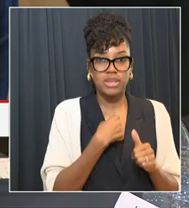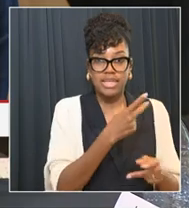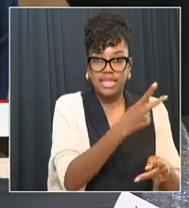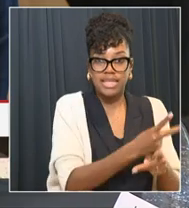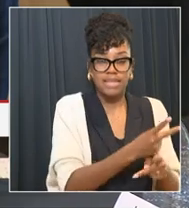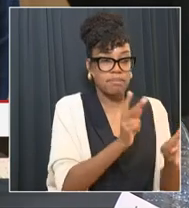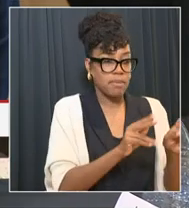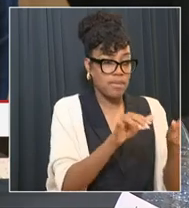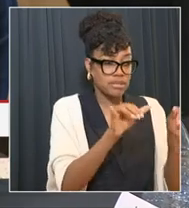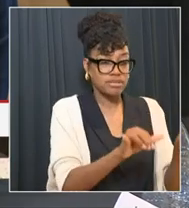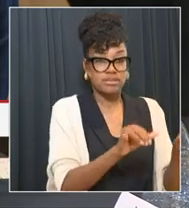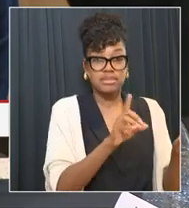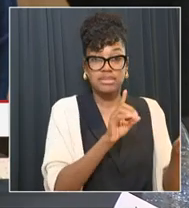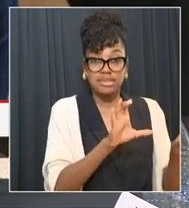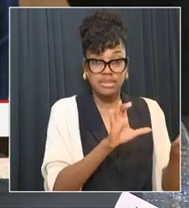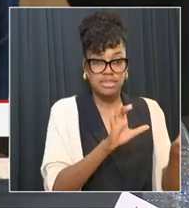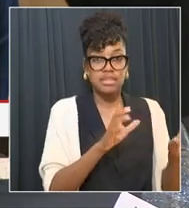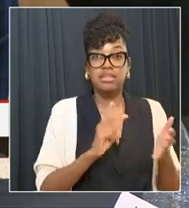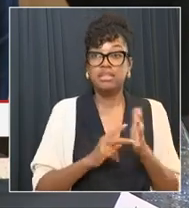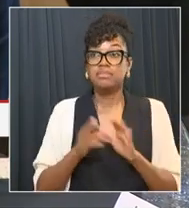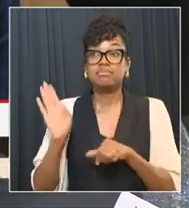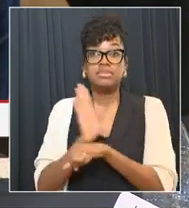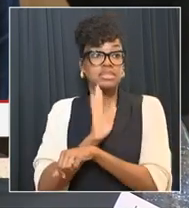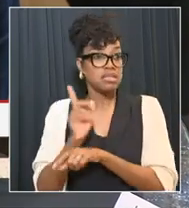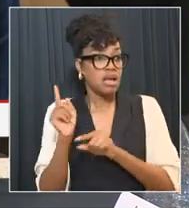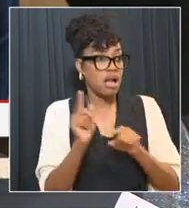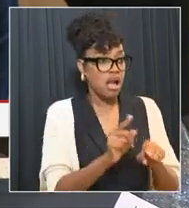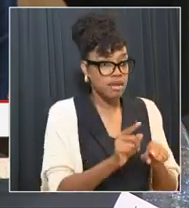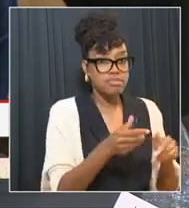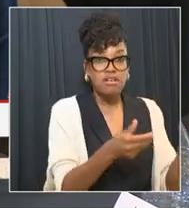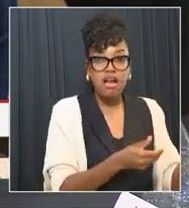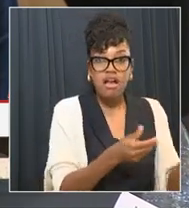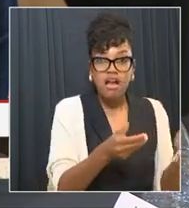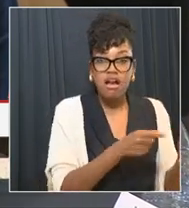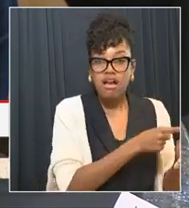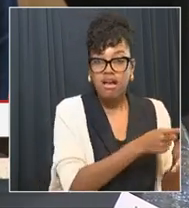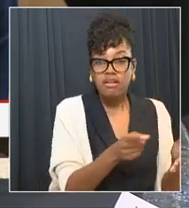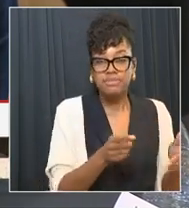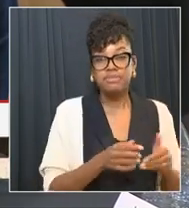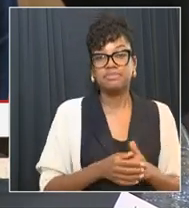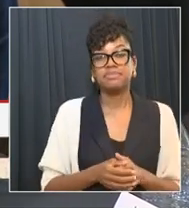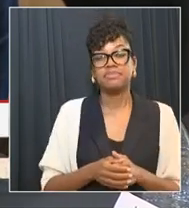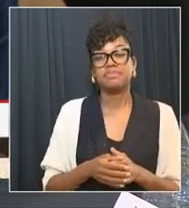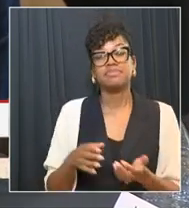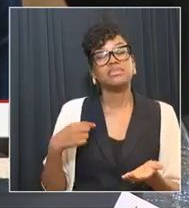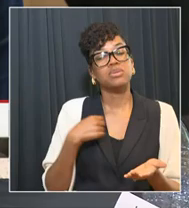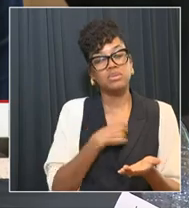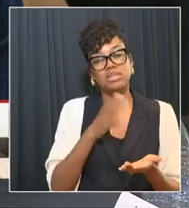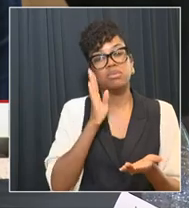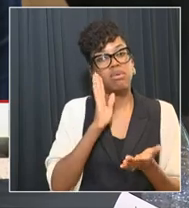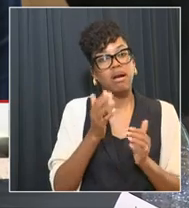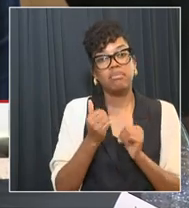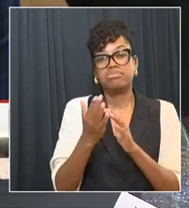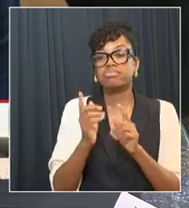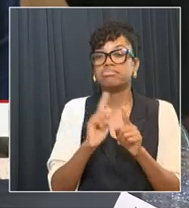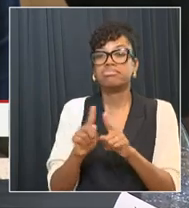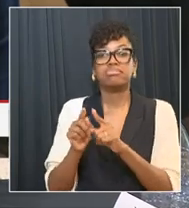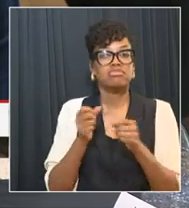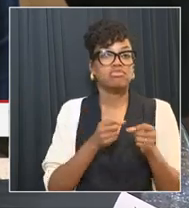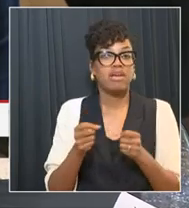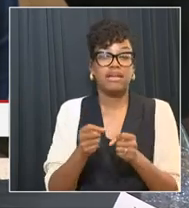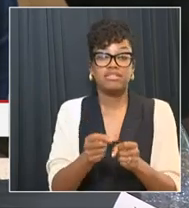sure that they see the opportunities? And so we're going to employ a variety of strategies that